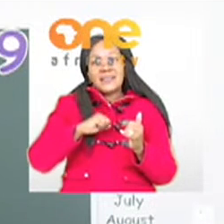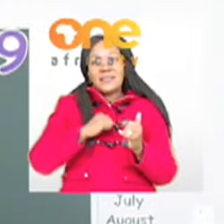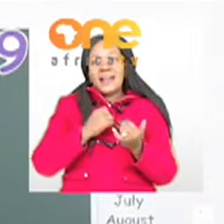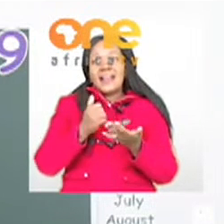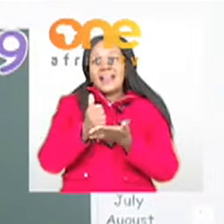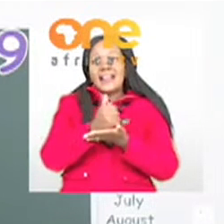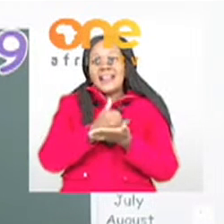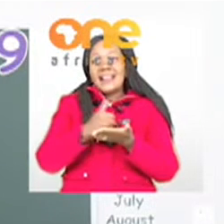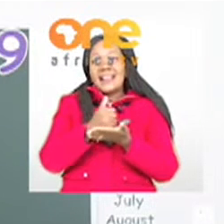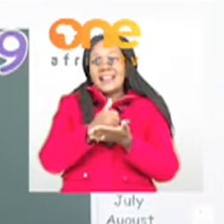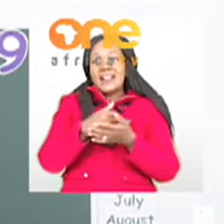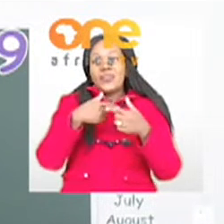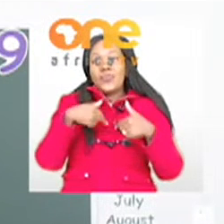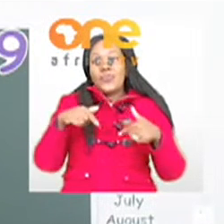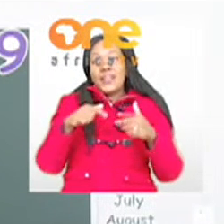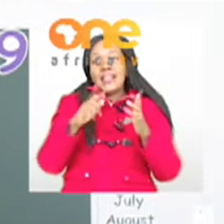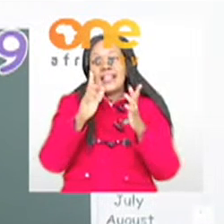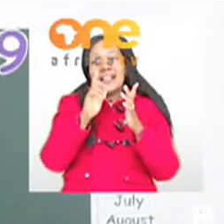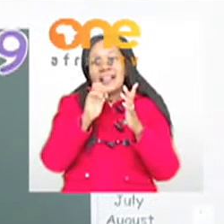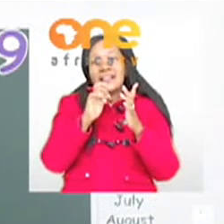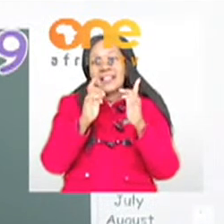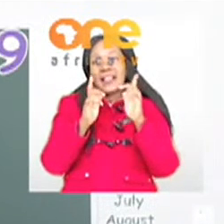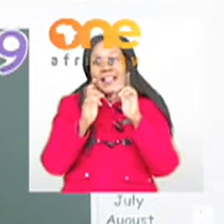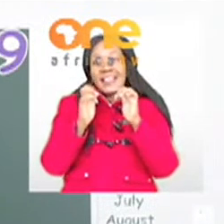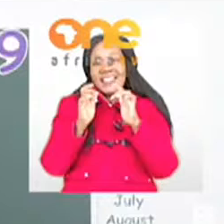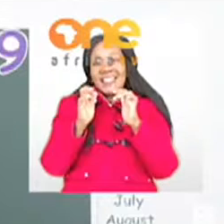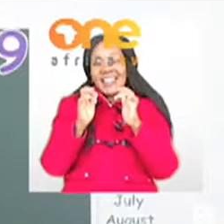and mine are clean. We have